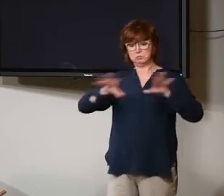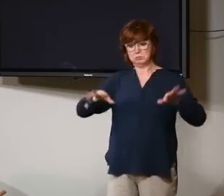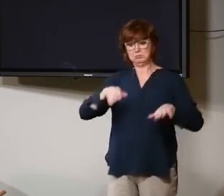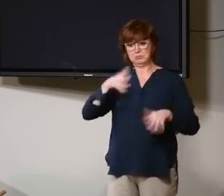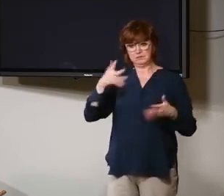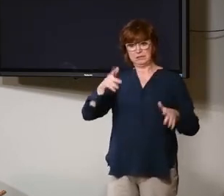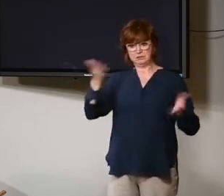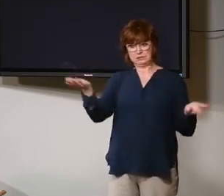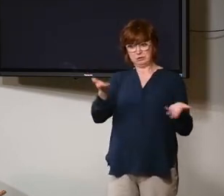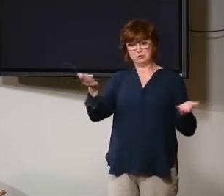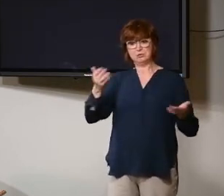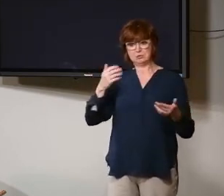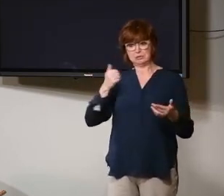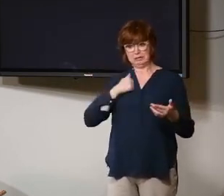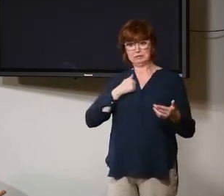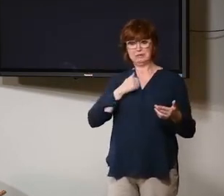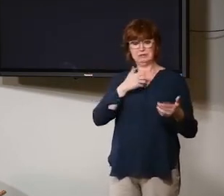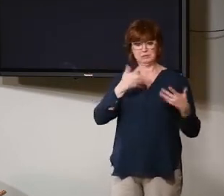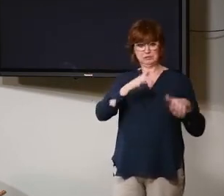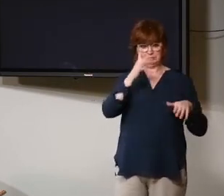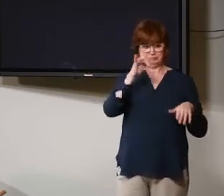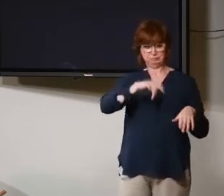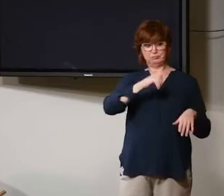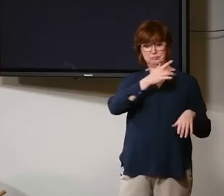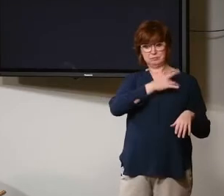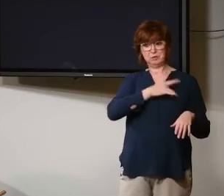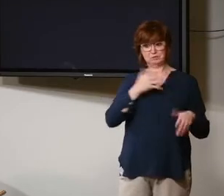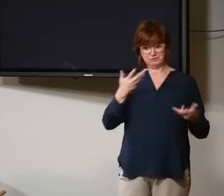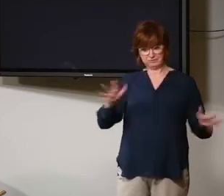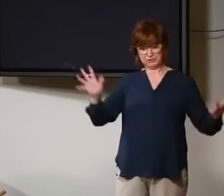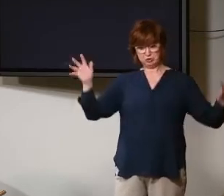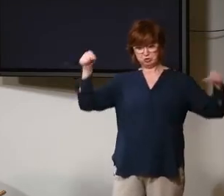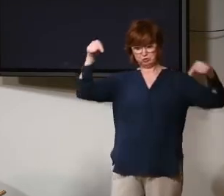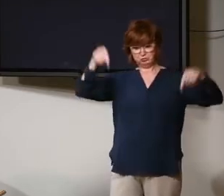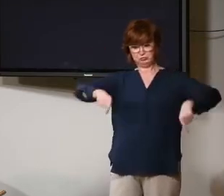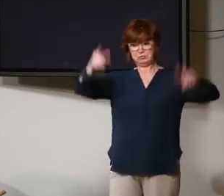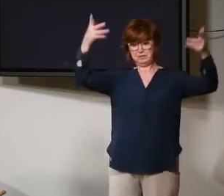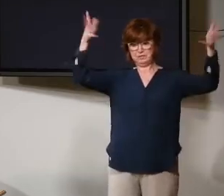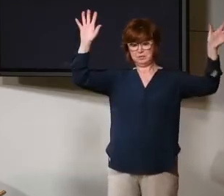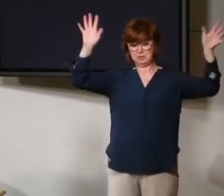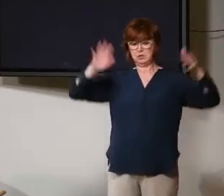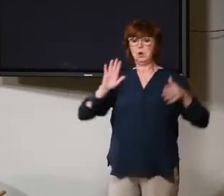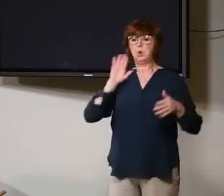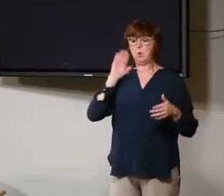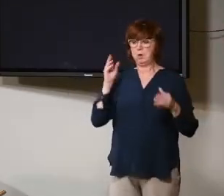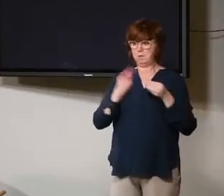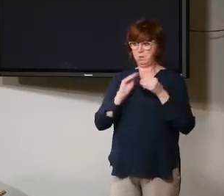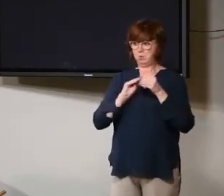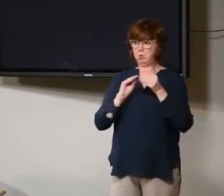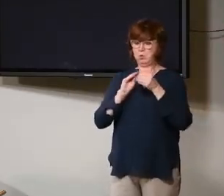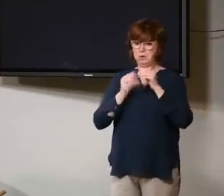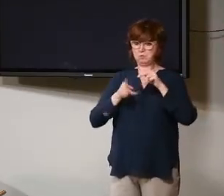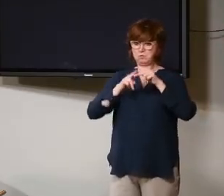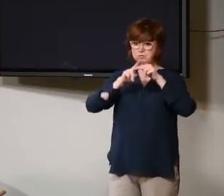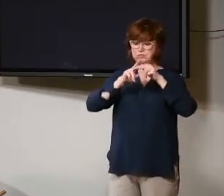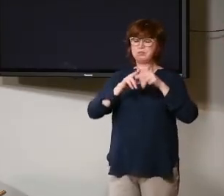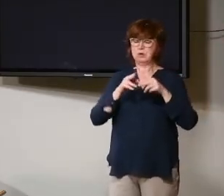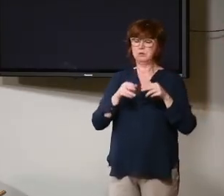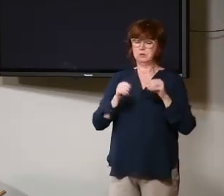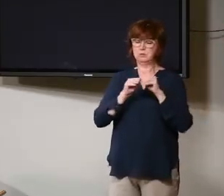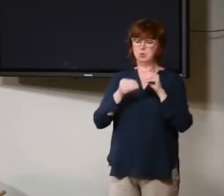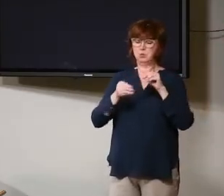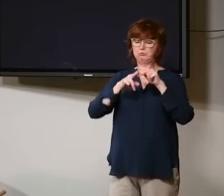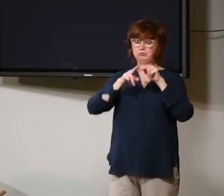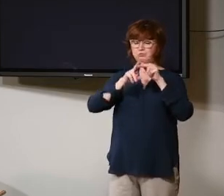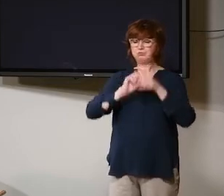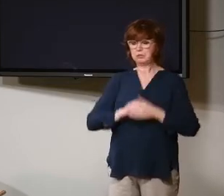it's in our province, and we will have more cases in the days ahead. But I think it's important for us to just keep in mind